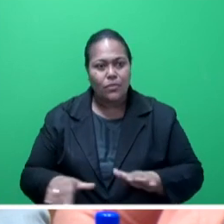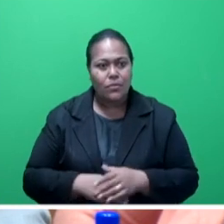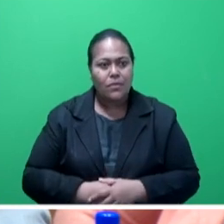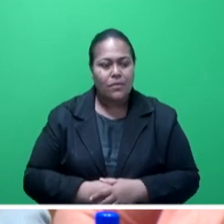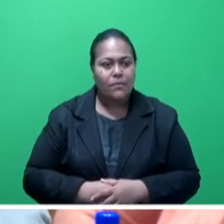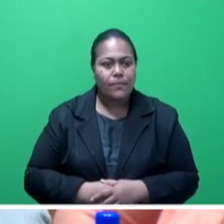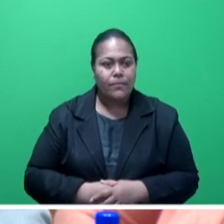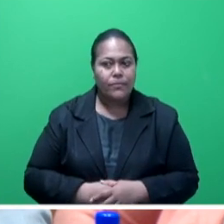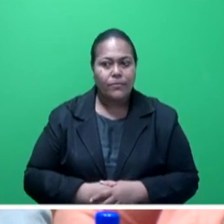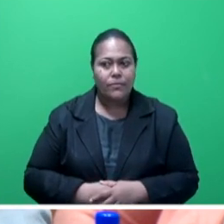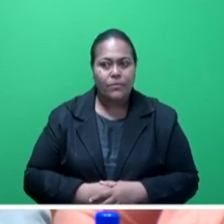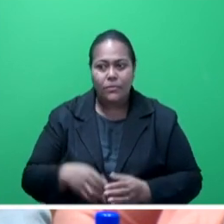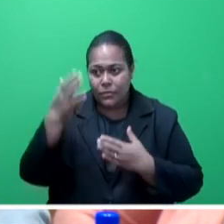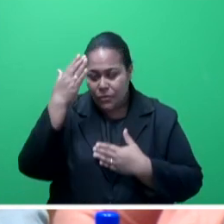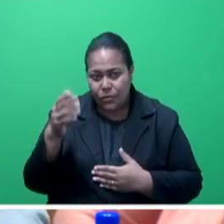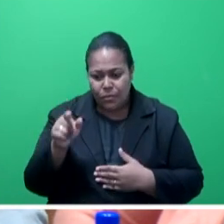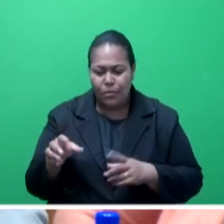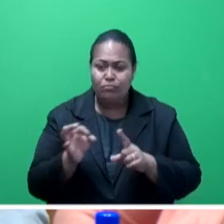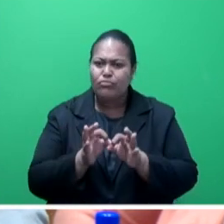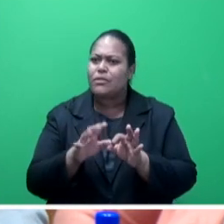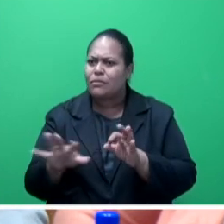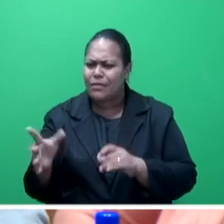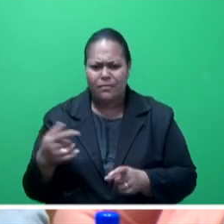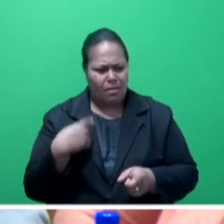Fiji. The Honourable Bulnauda made